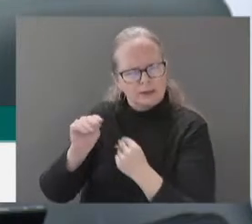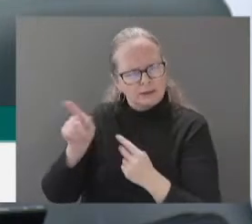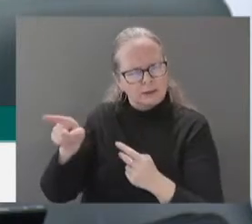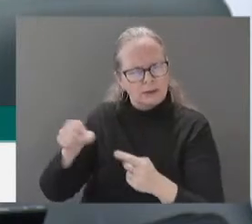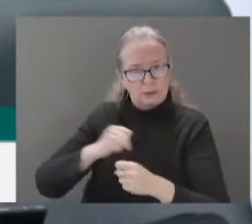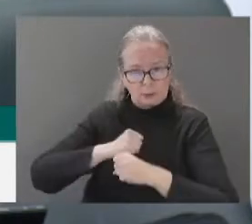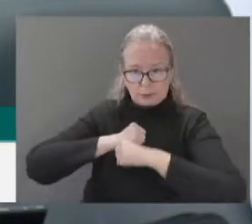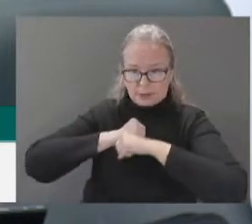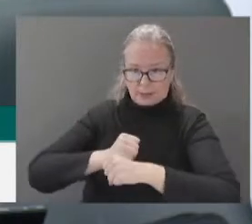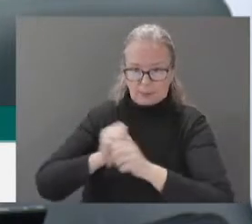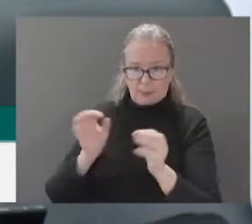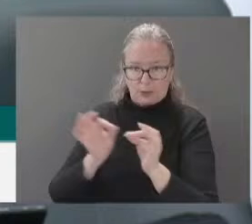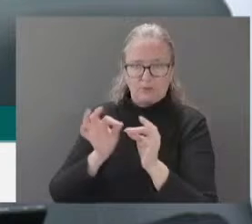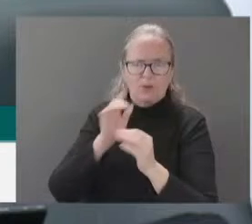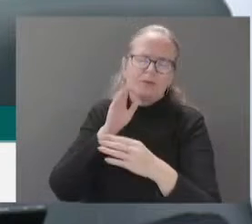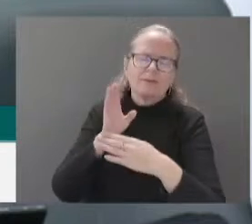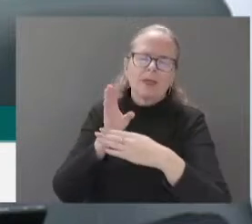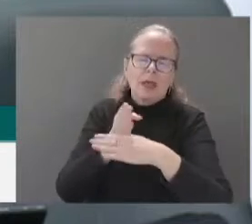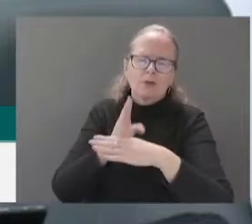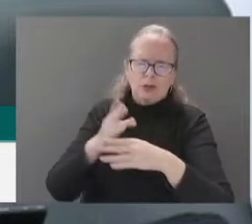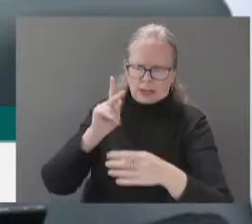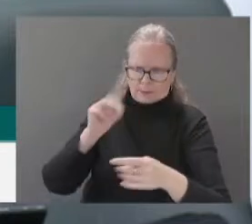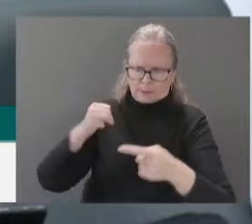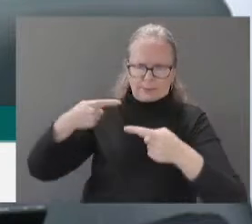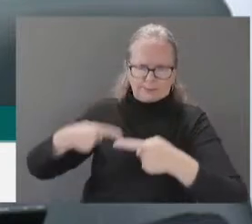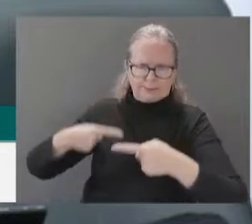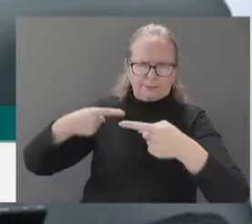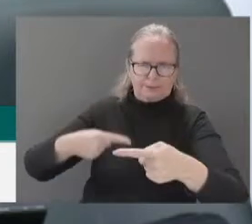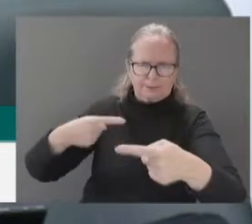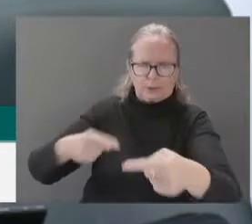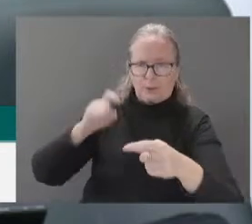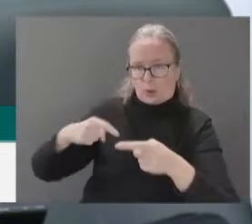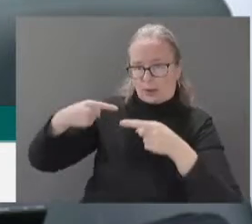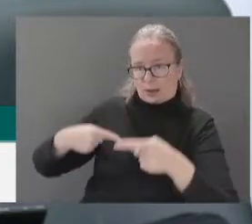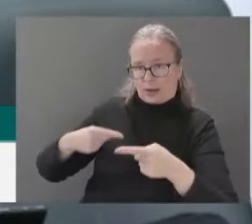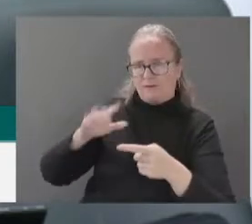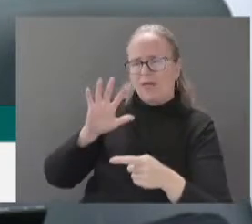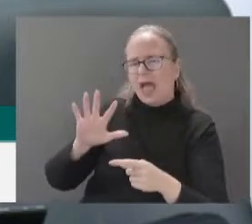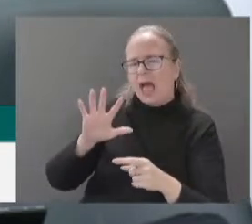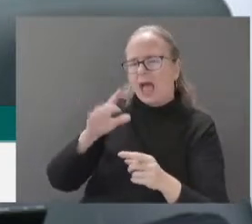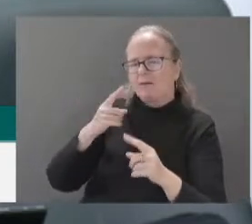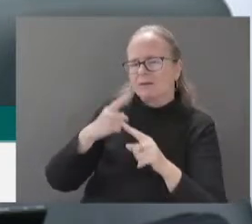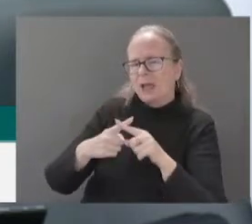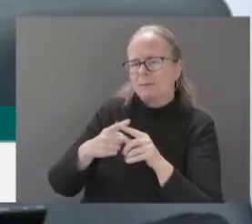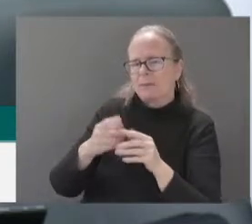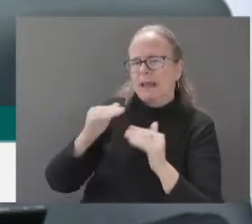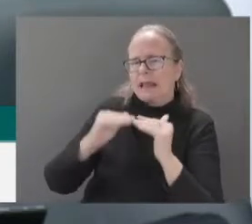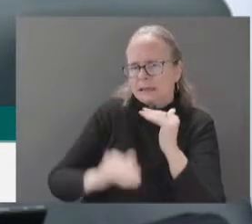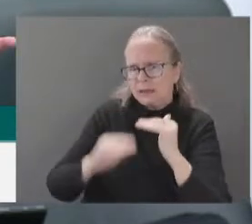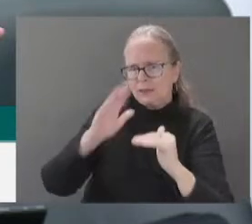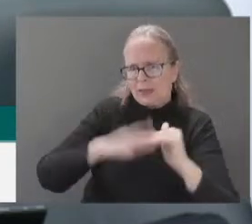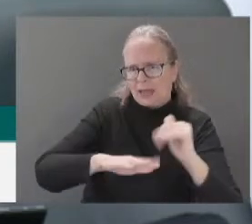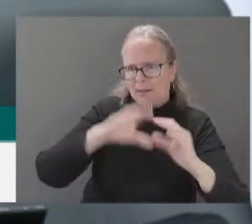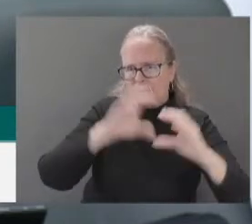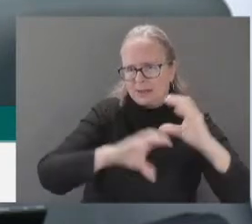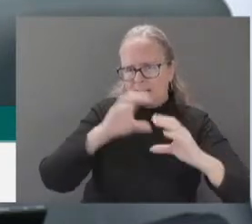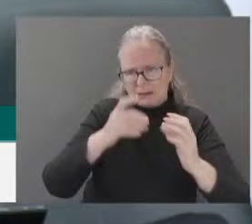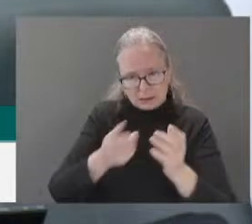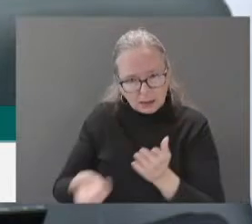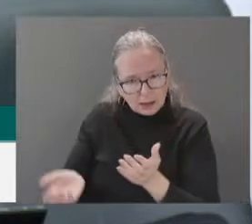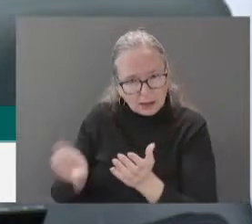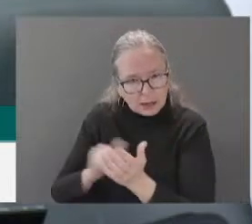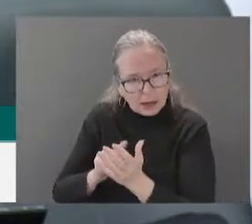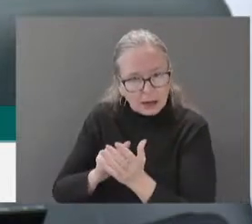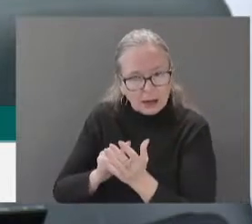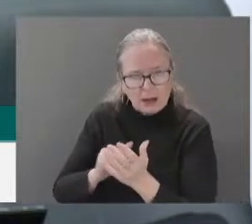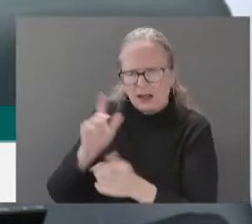less than the cost of reconstruction and given that Alberta highways have reached this poor state of repair because of the government's historical